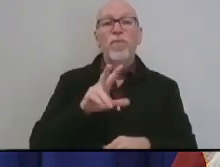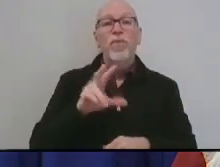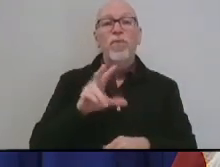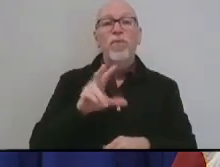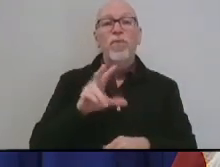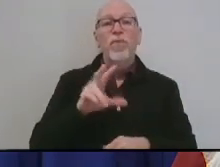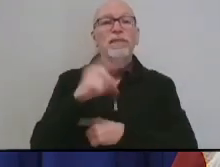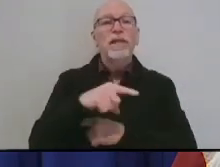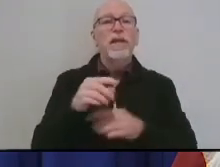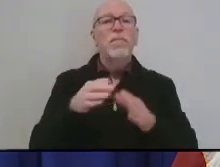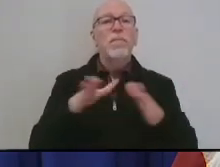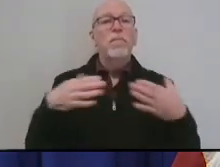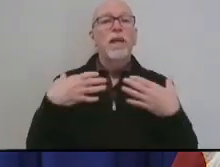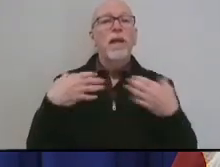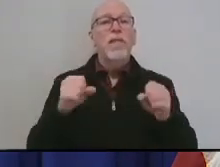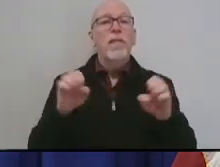will